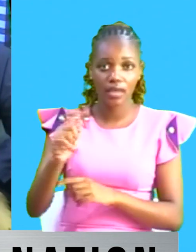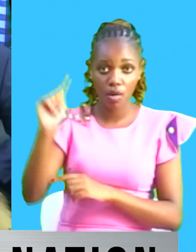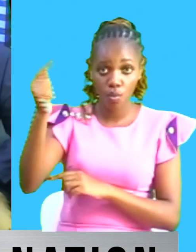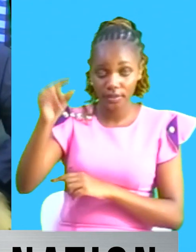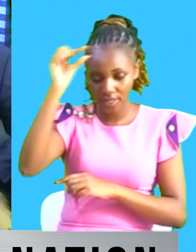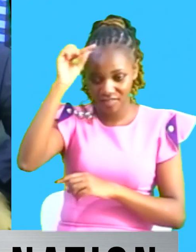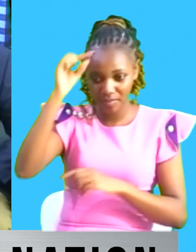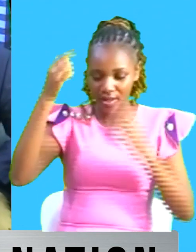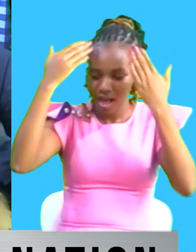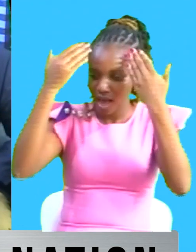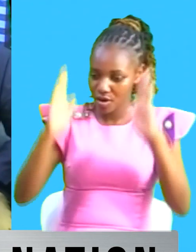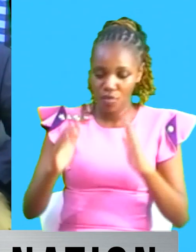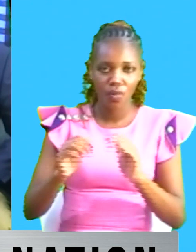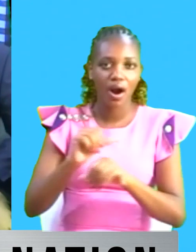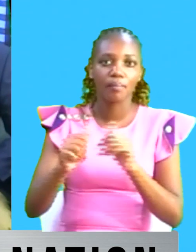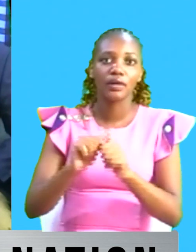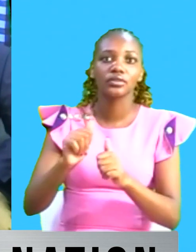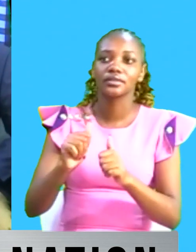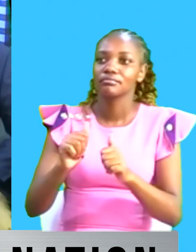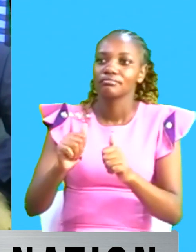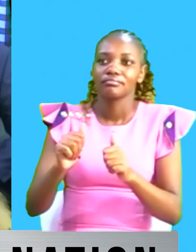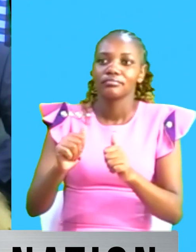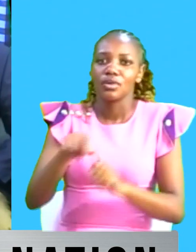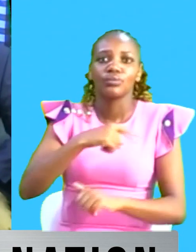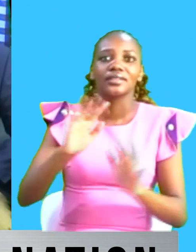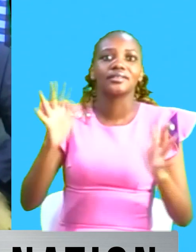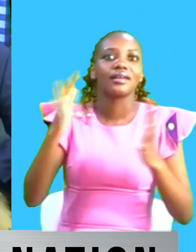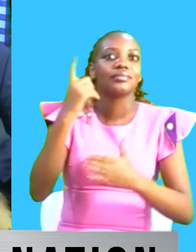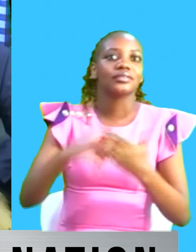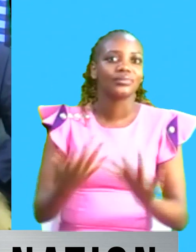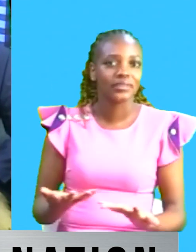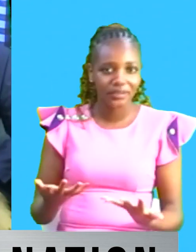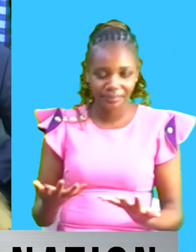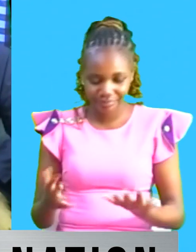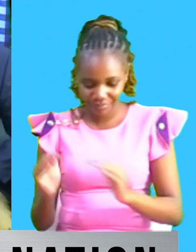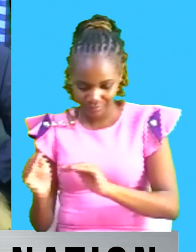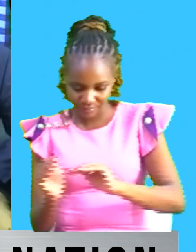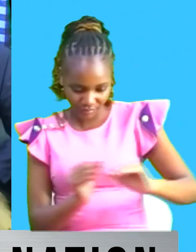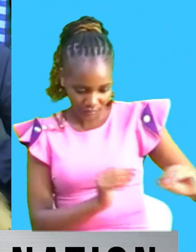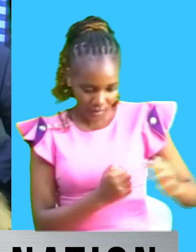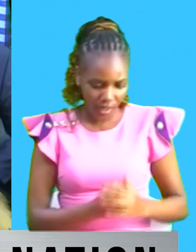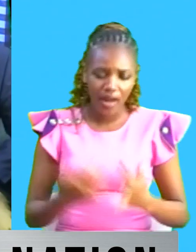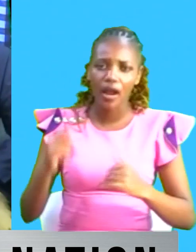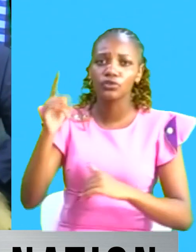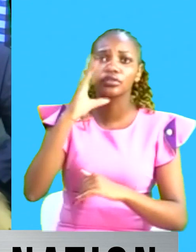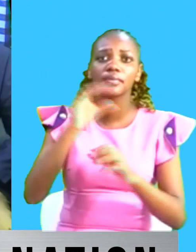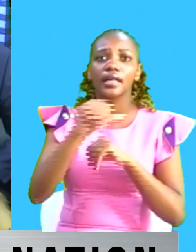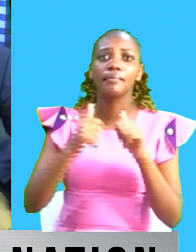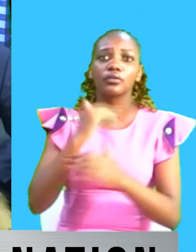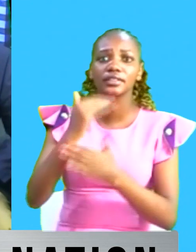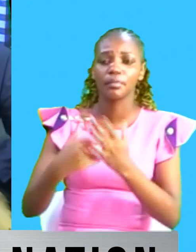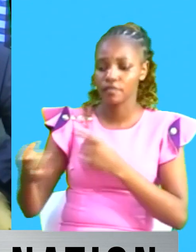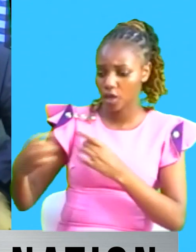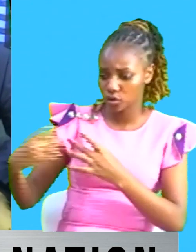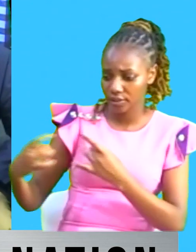what celebrations you are going to have for 1 year Kenya Kwanza. Now that you've actually highlighted some of the